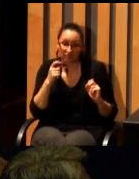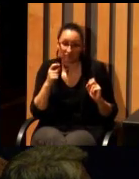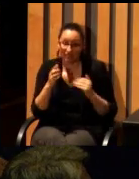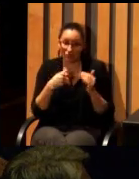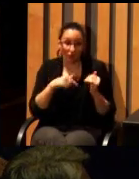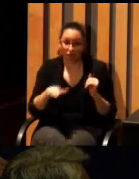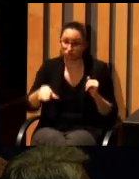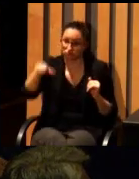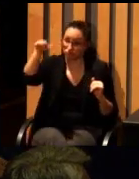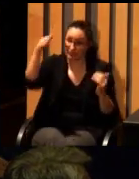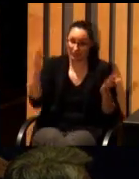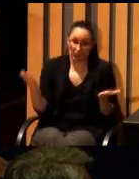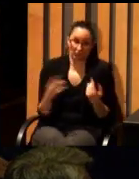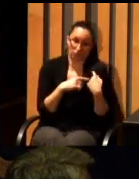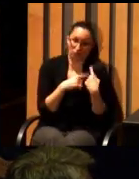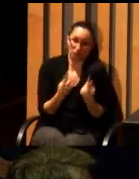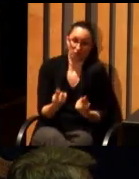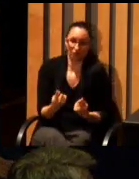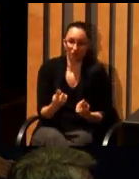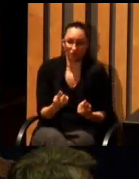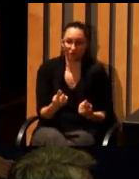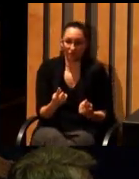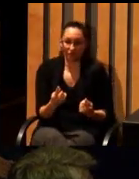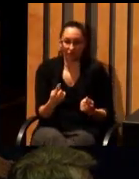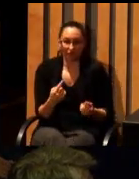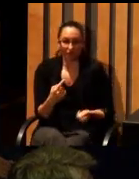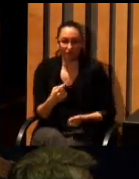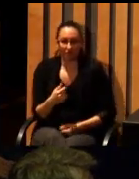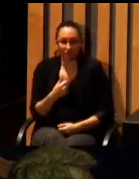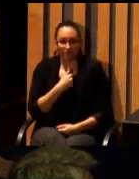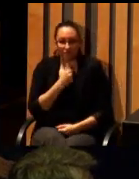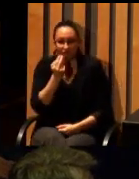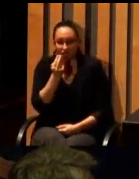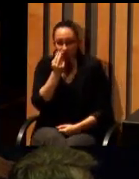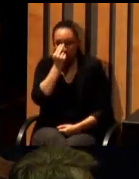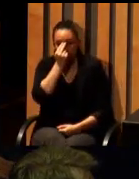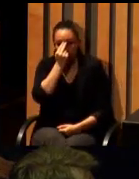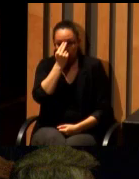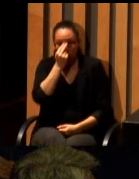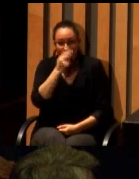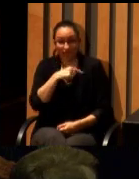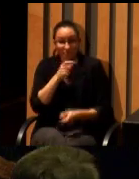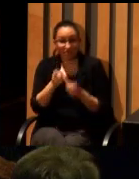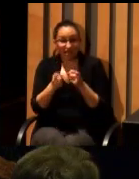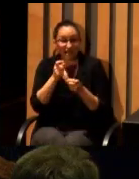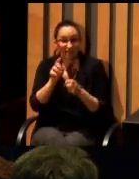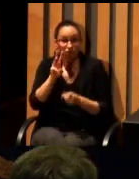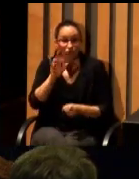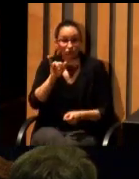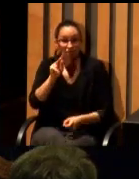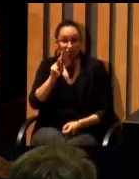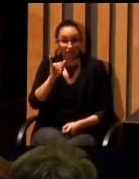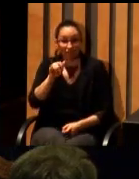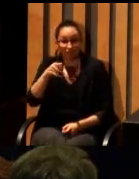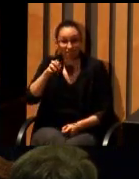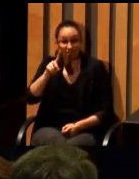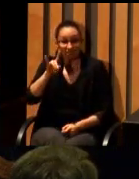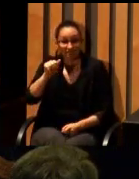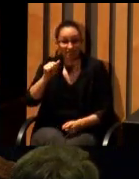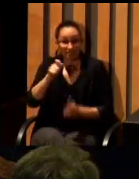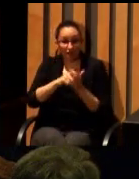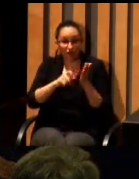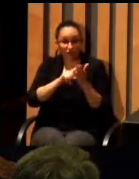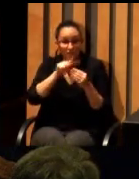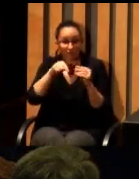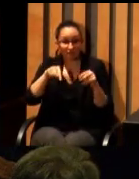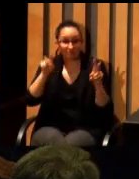been, you know, my part in it is being a nerd. I've been editing the Wikipedia articles on the subject, and so I've been reading all